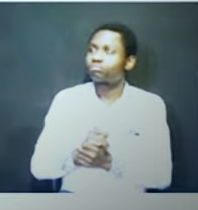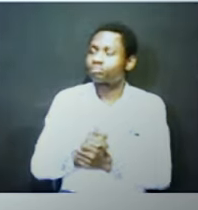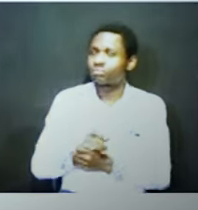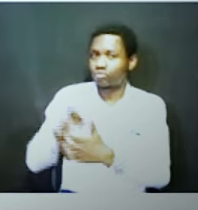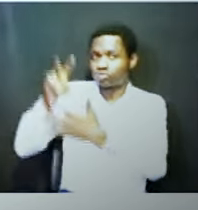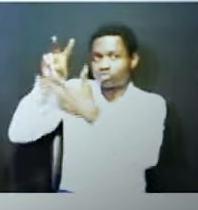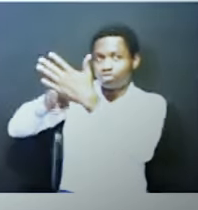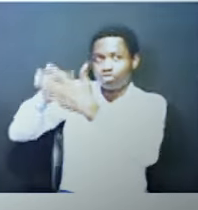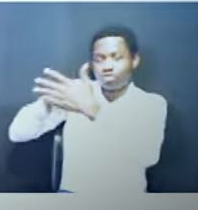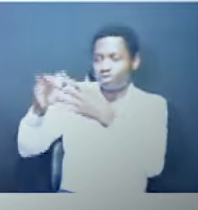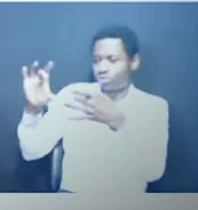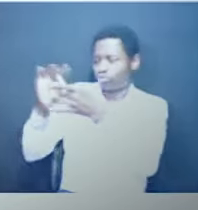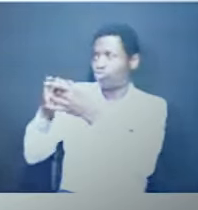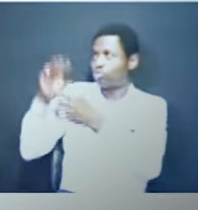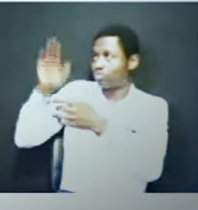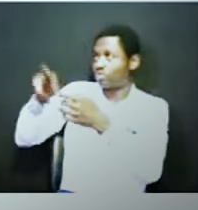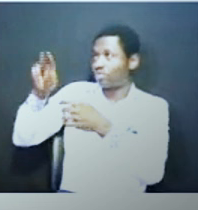to a